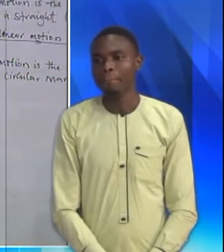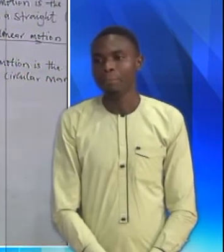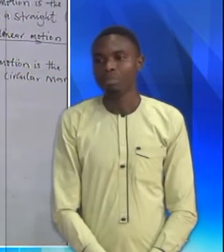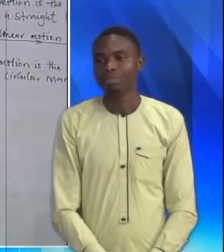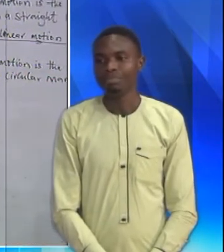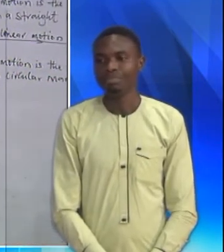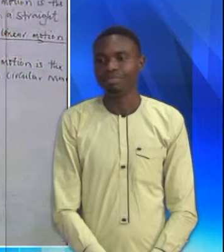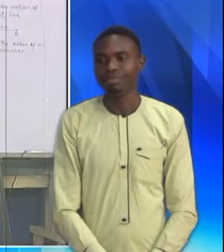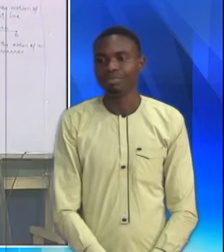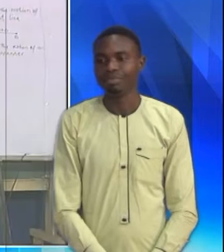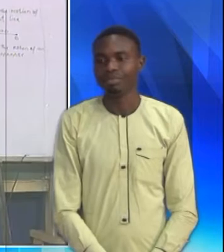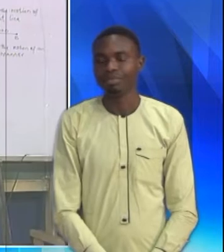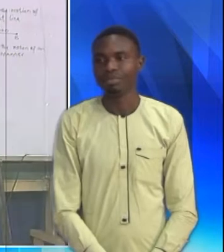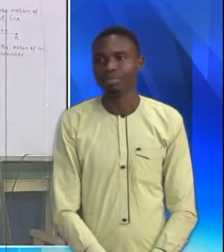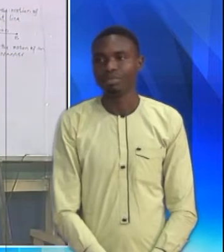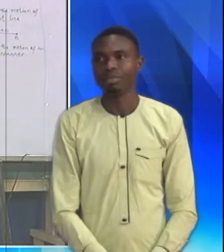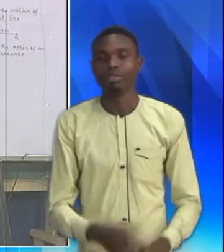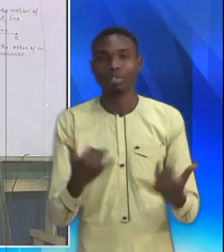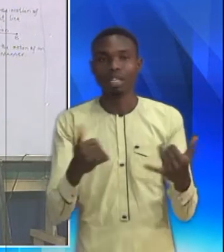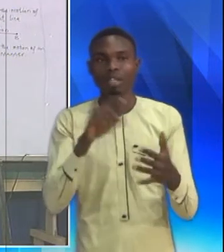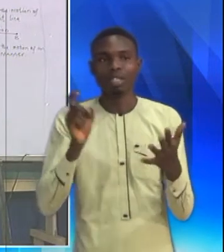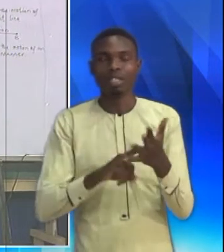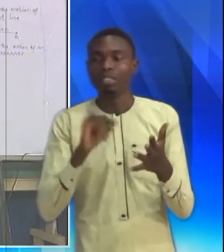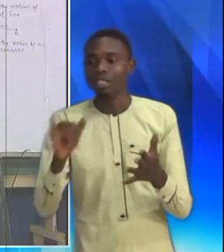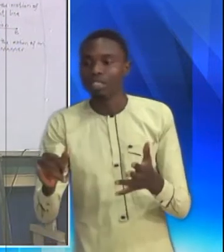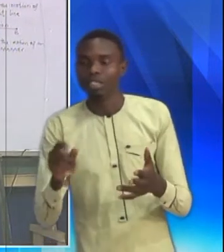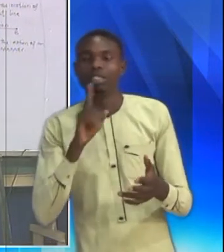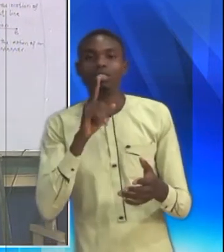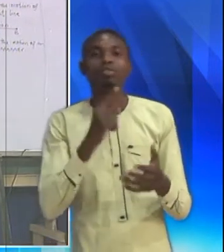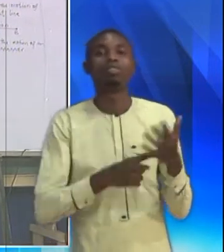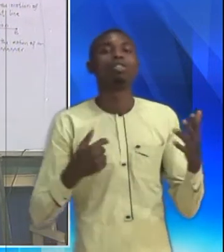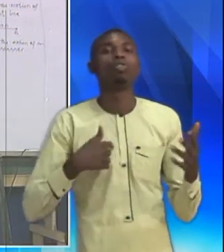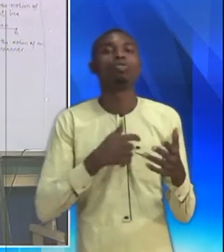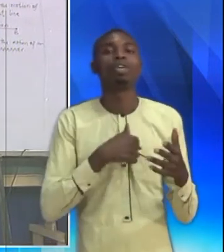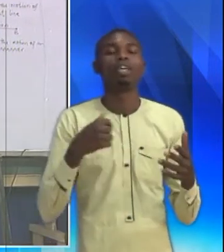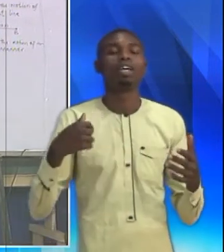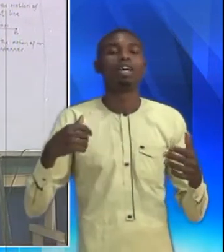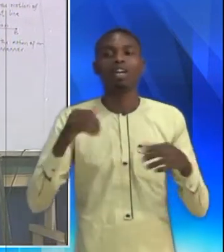This is what? This is what we call pendulum. Look at it. Look at it.